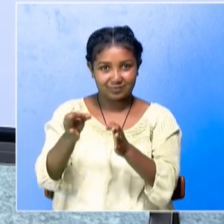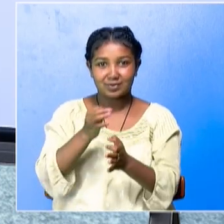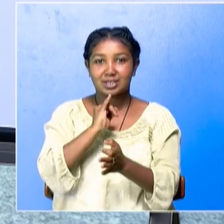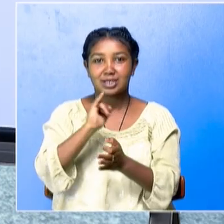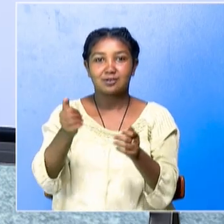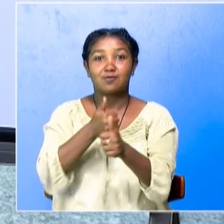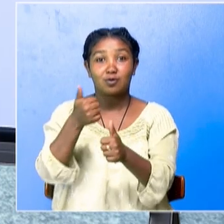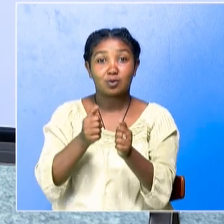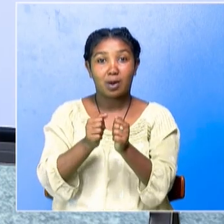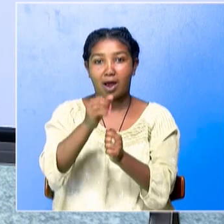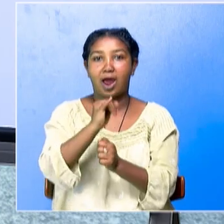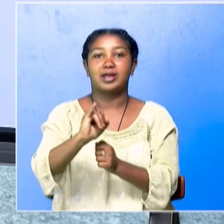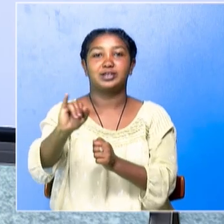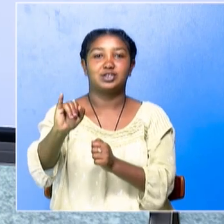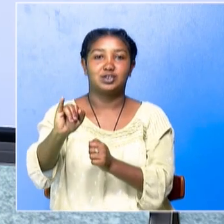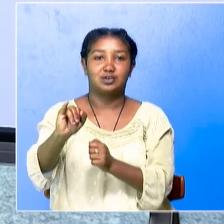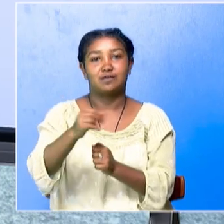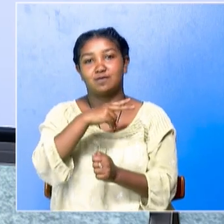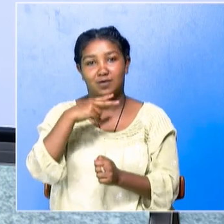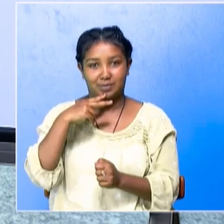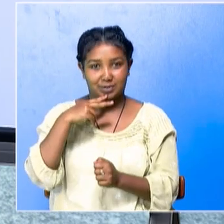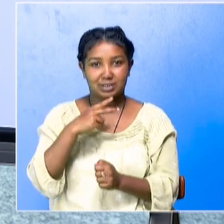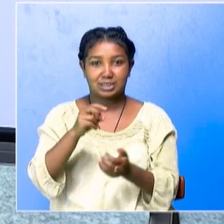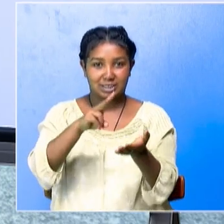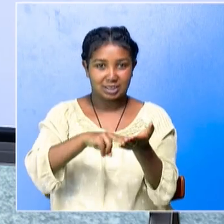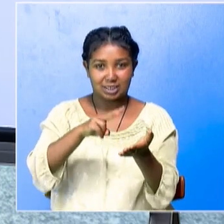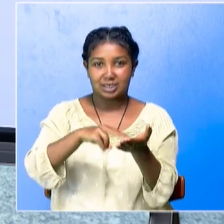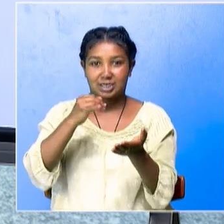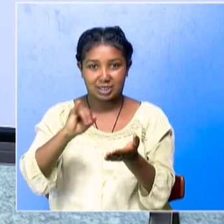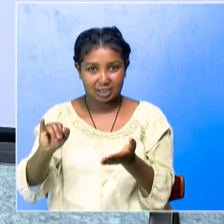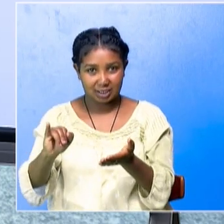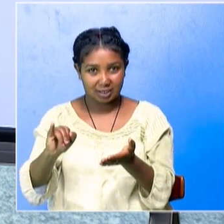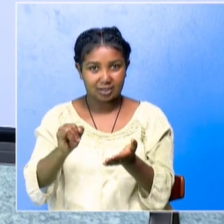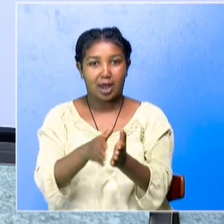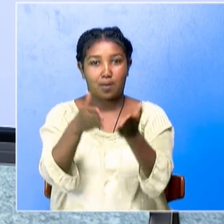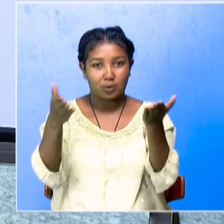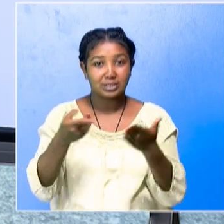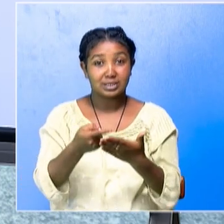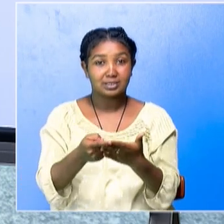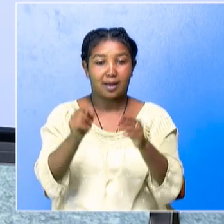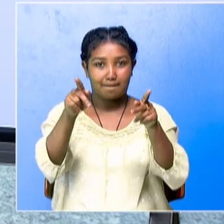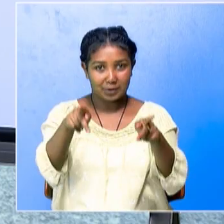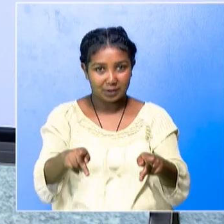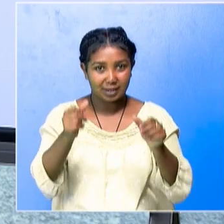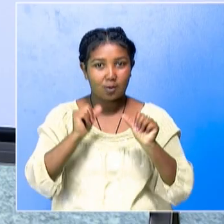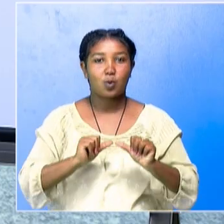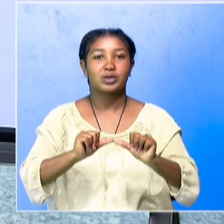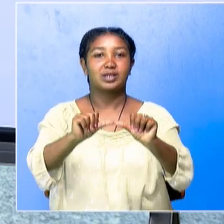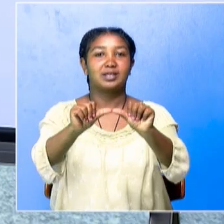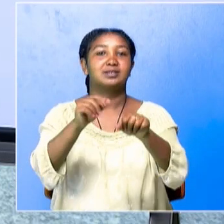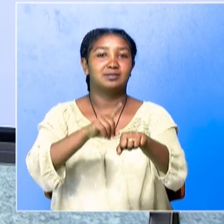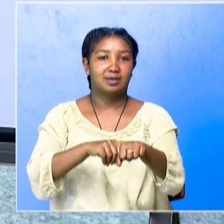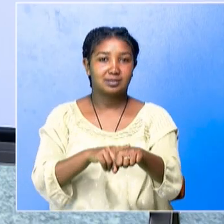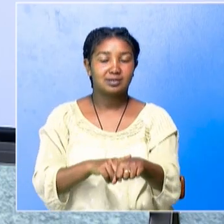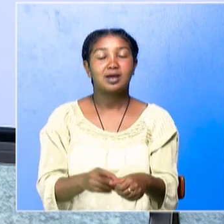is followed by ing verbs. Read, reading a book. This is present continuous